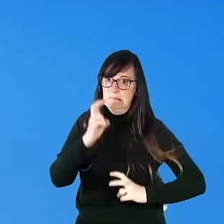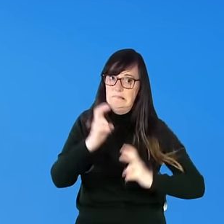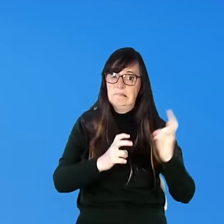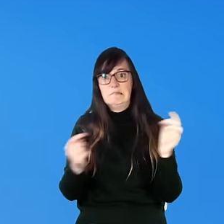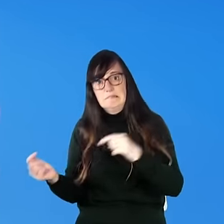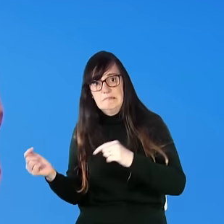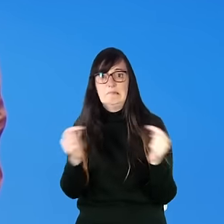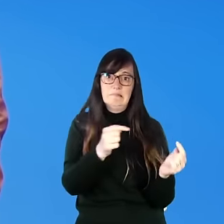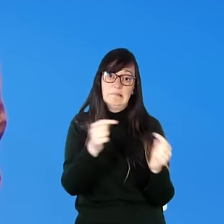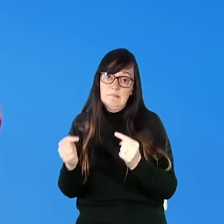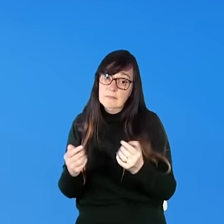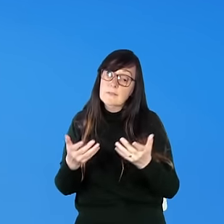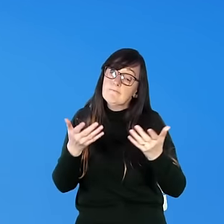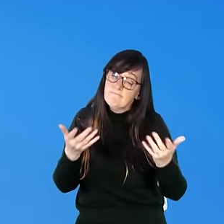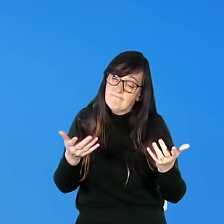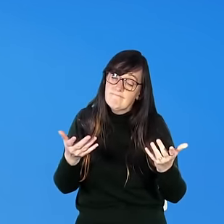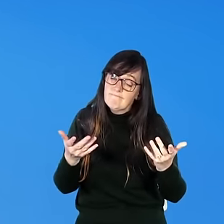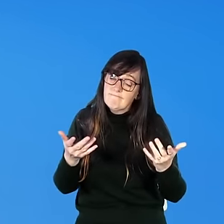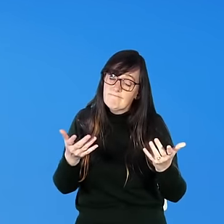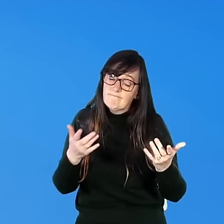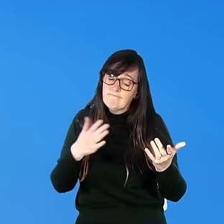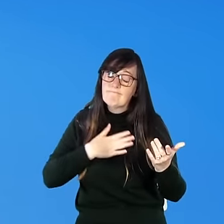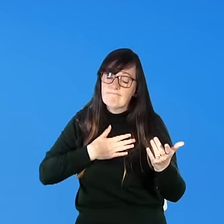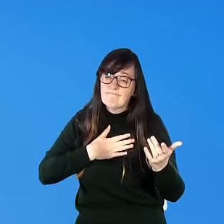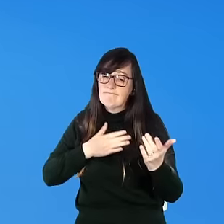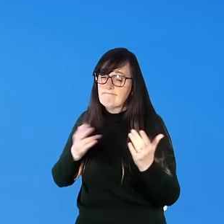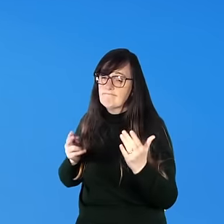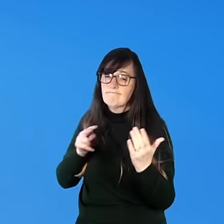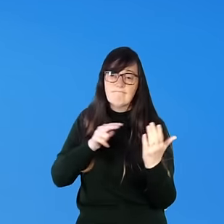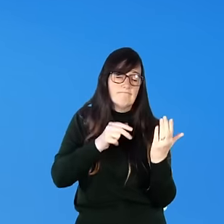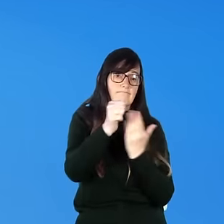let's hear God's word with that in mind.